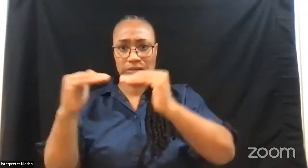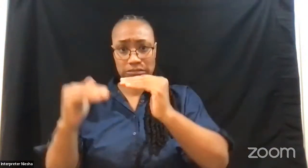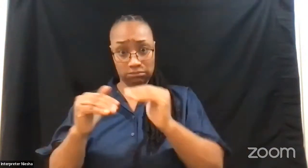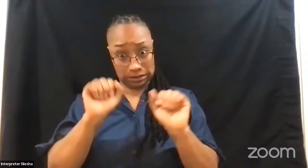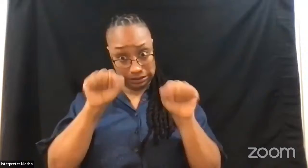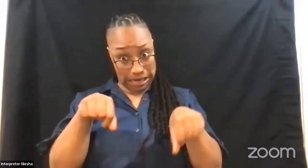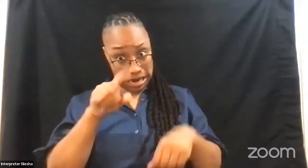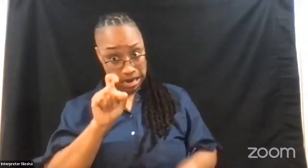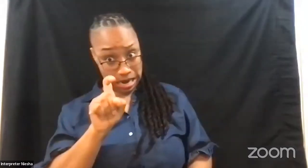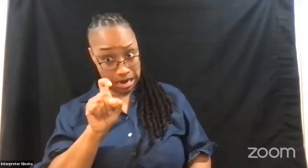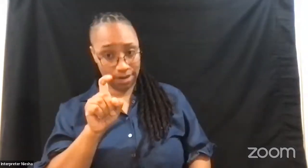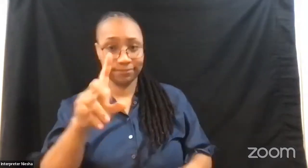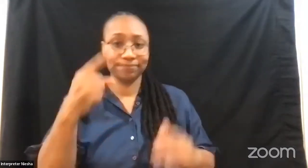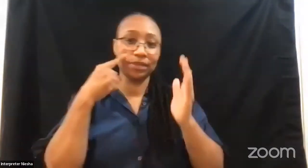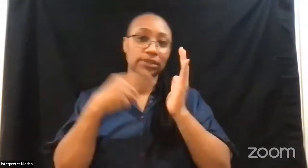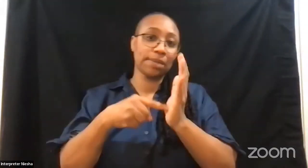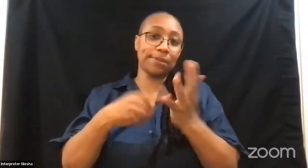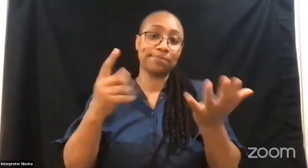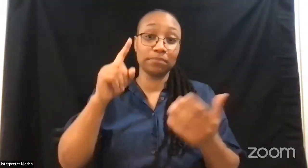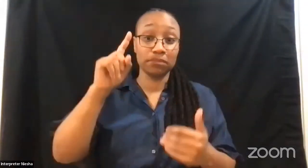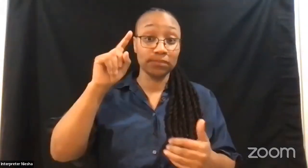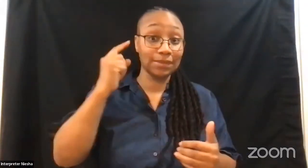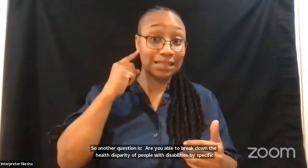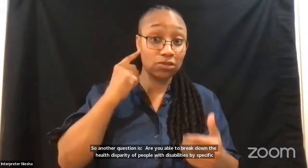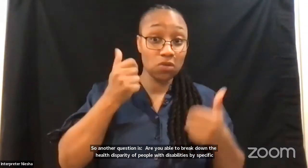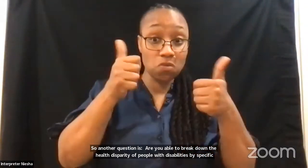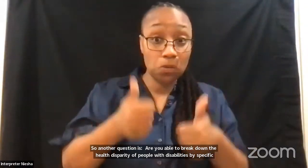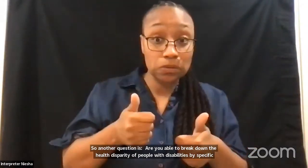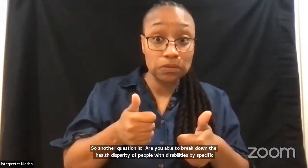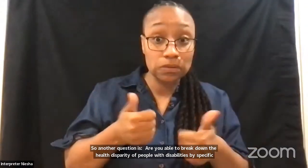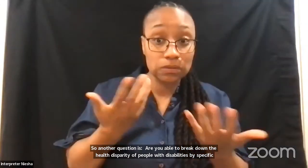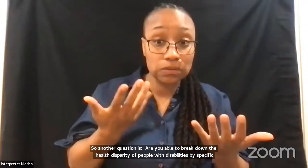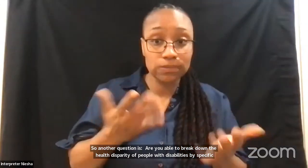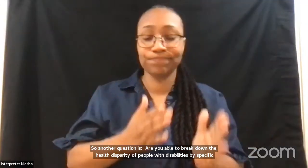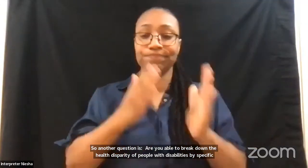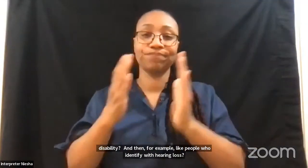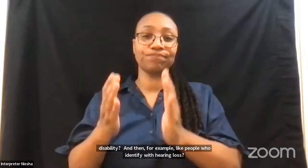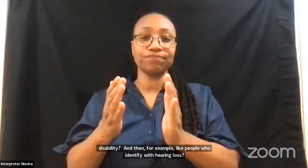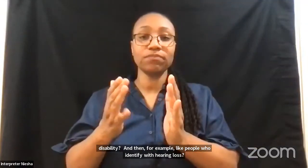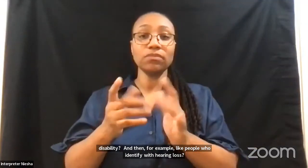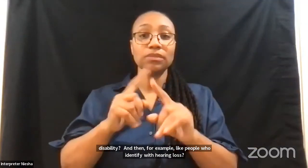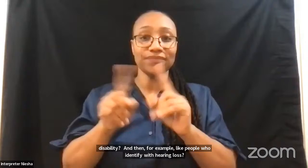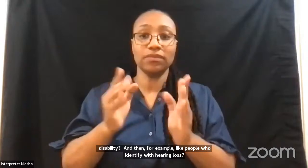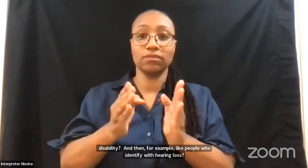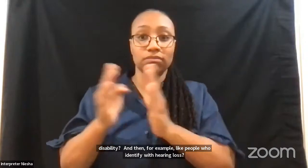loss. So if yes, how can we access this information?